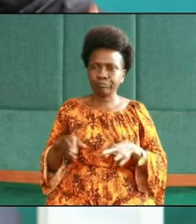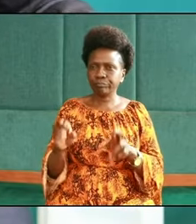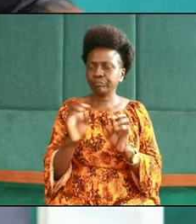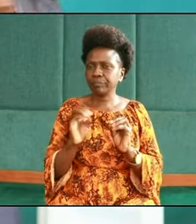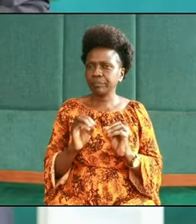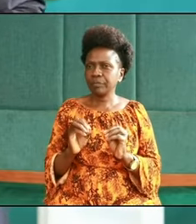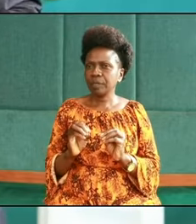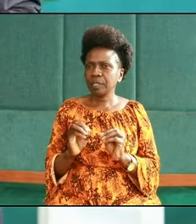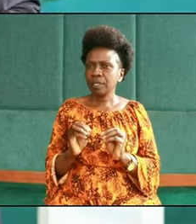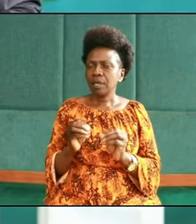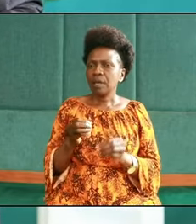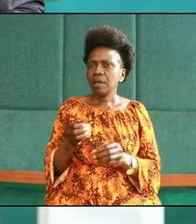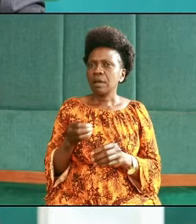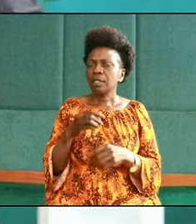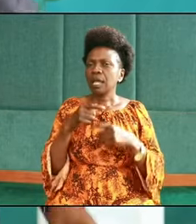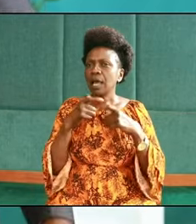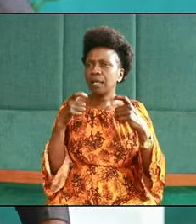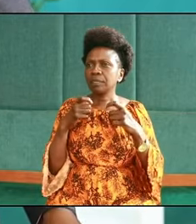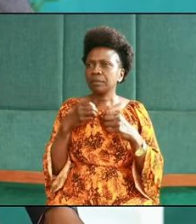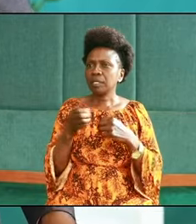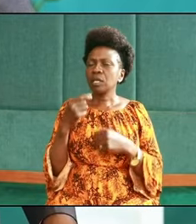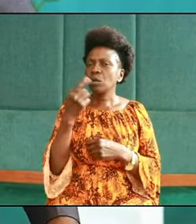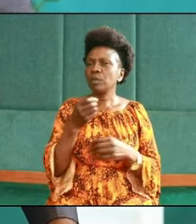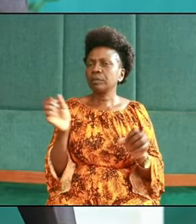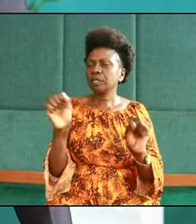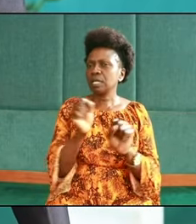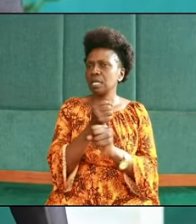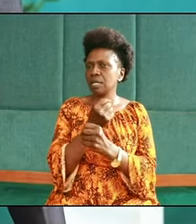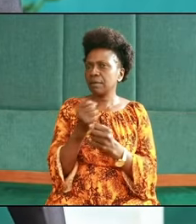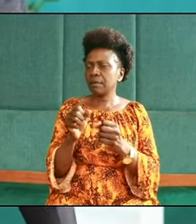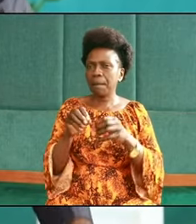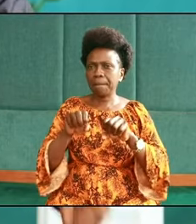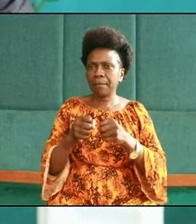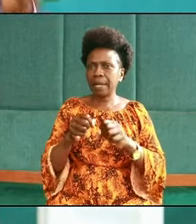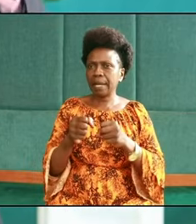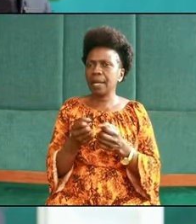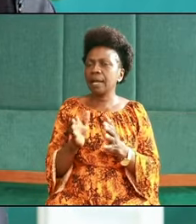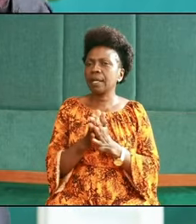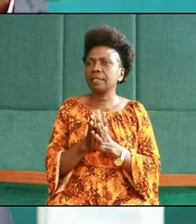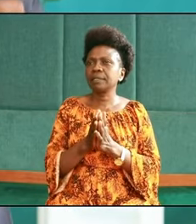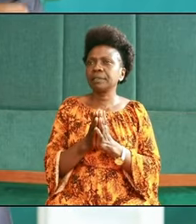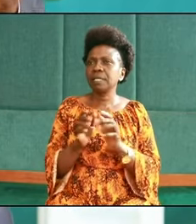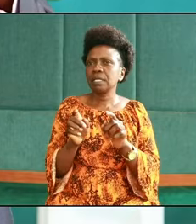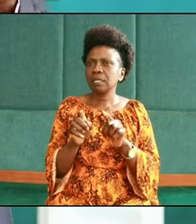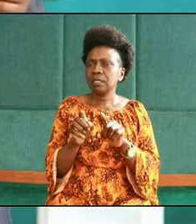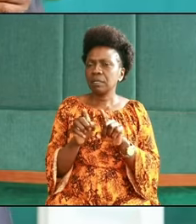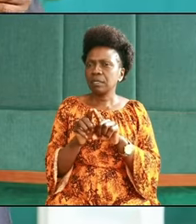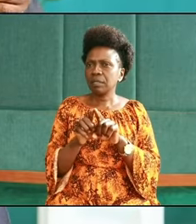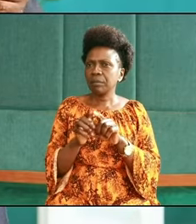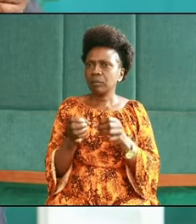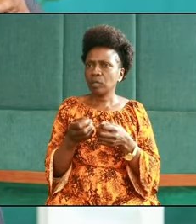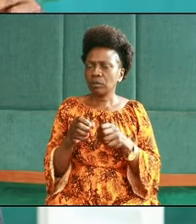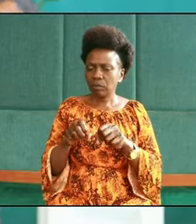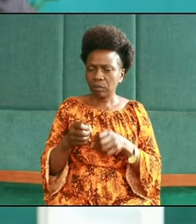A bruised reed he will not break, and a smoking